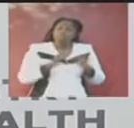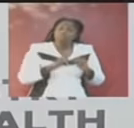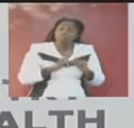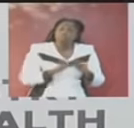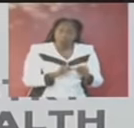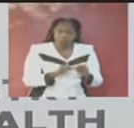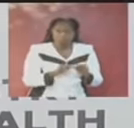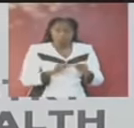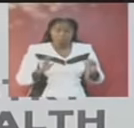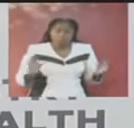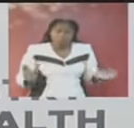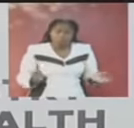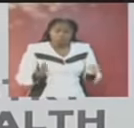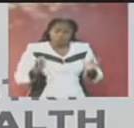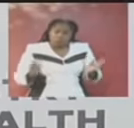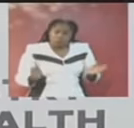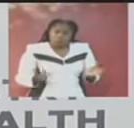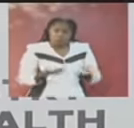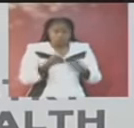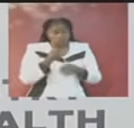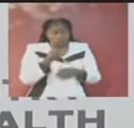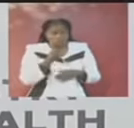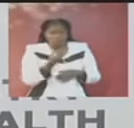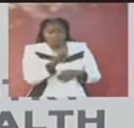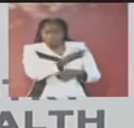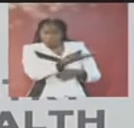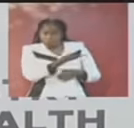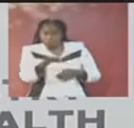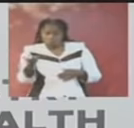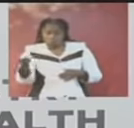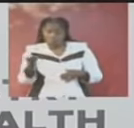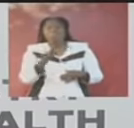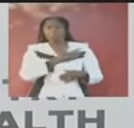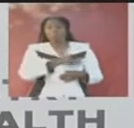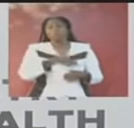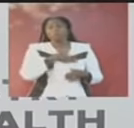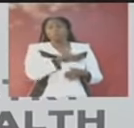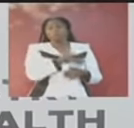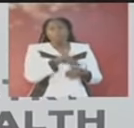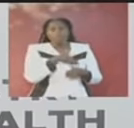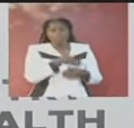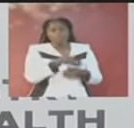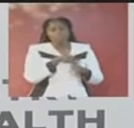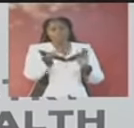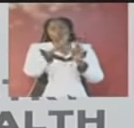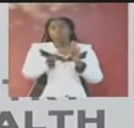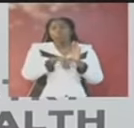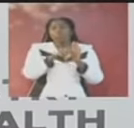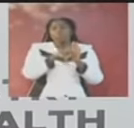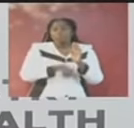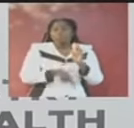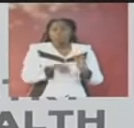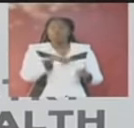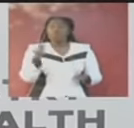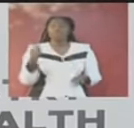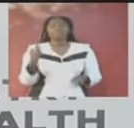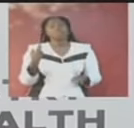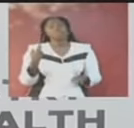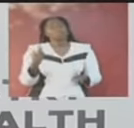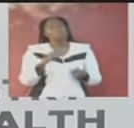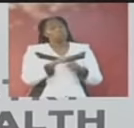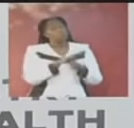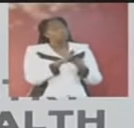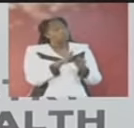continue using measures that will reduce the risk of the COVID-19